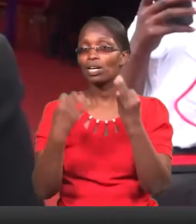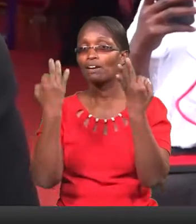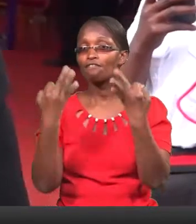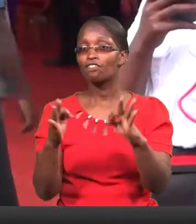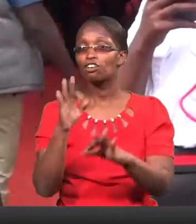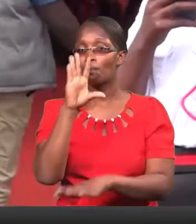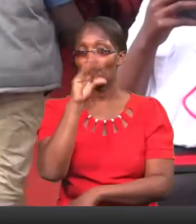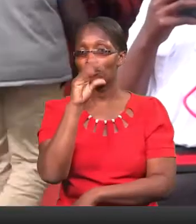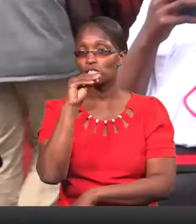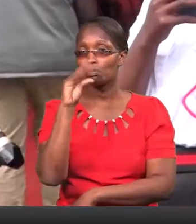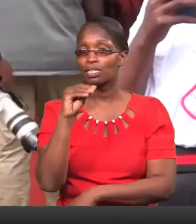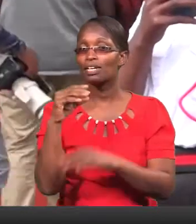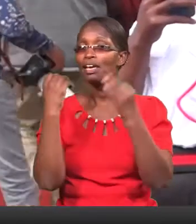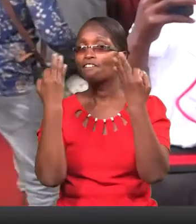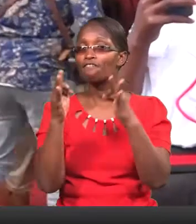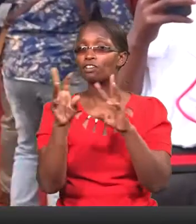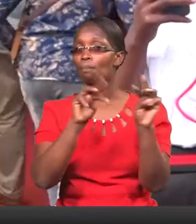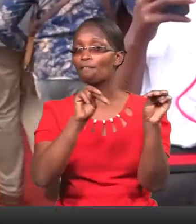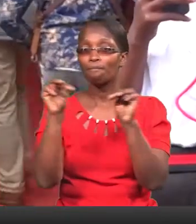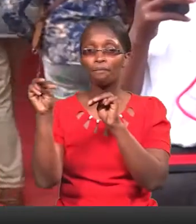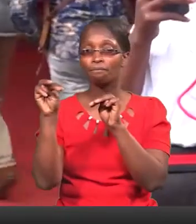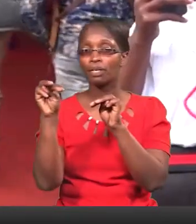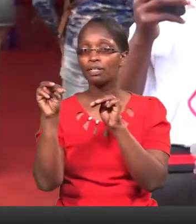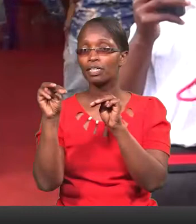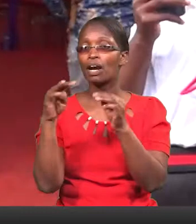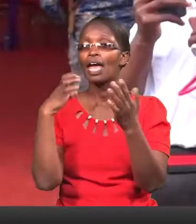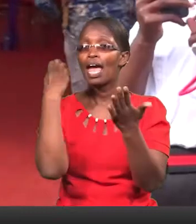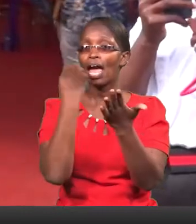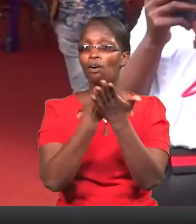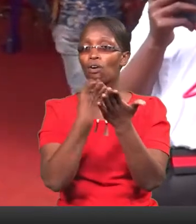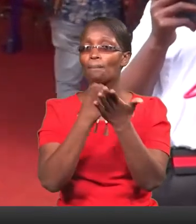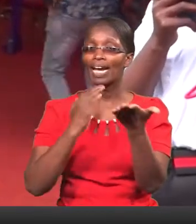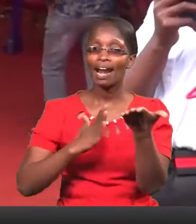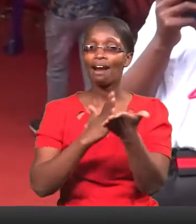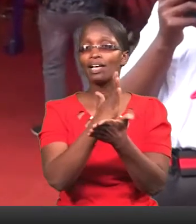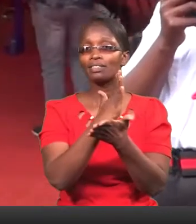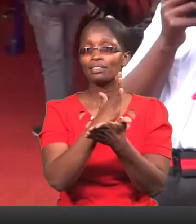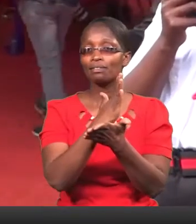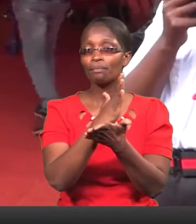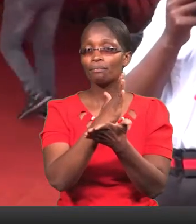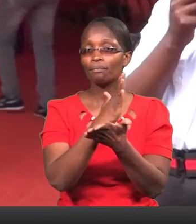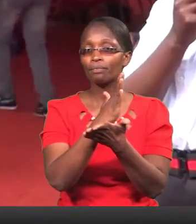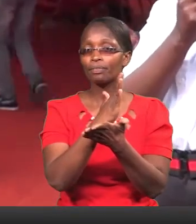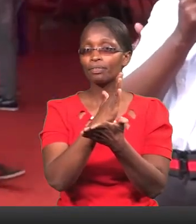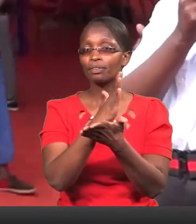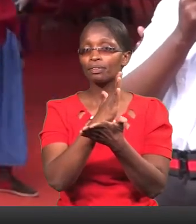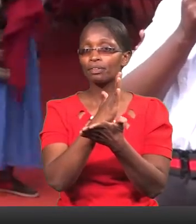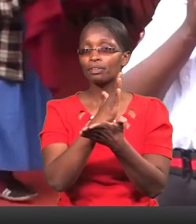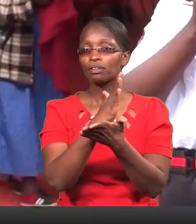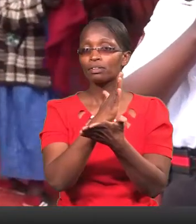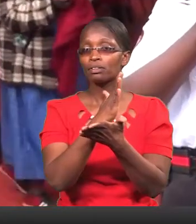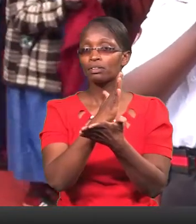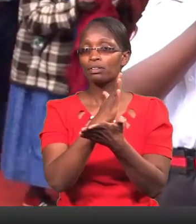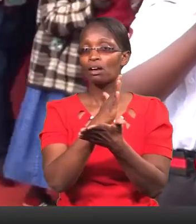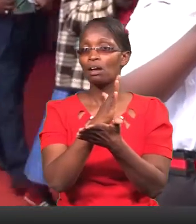of an individual is freedom of speech, freedom of movement, economic